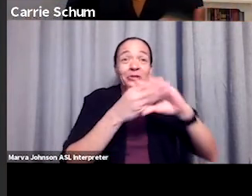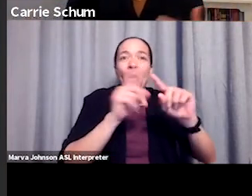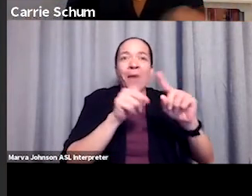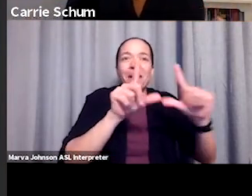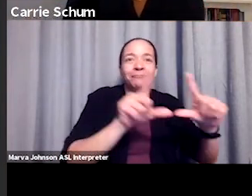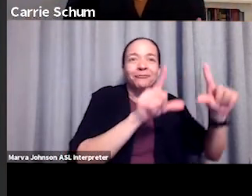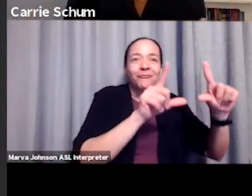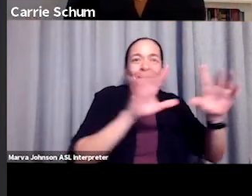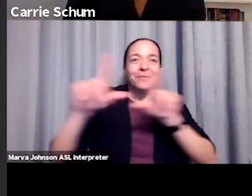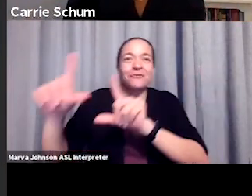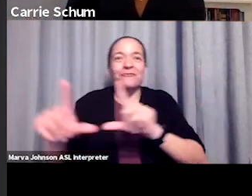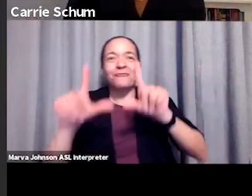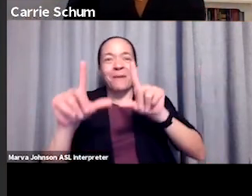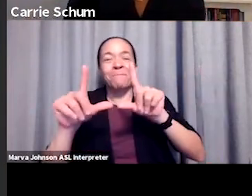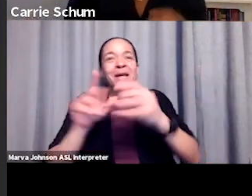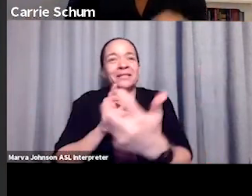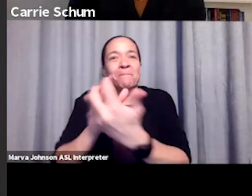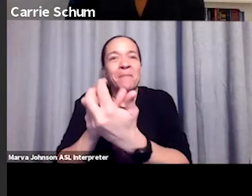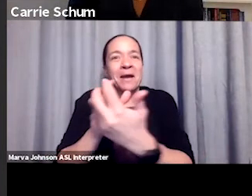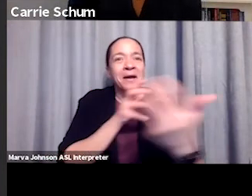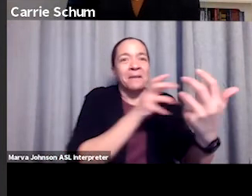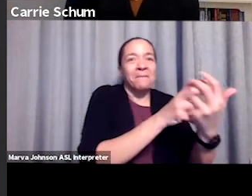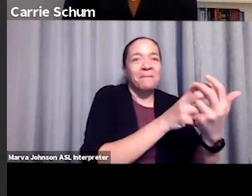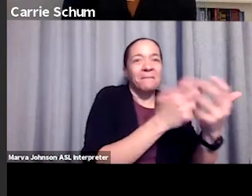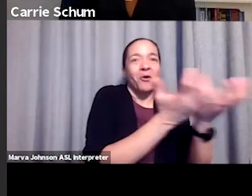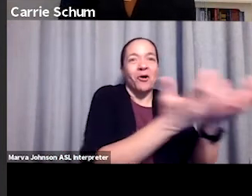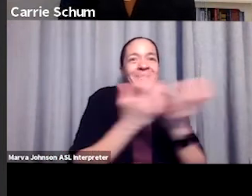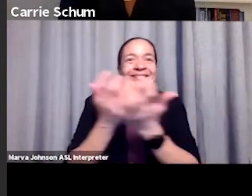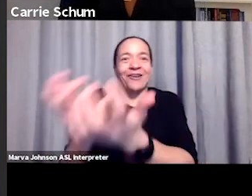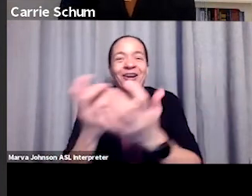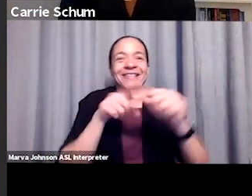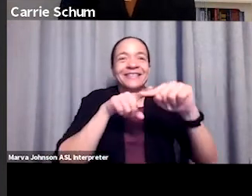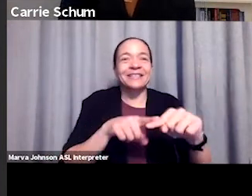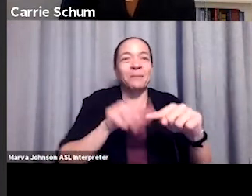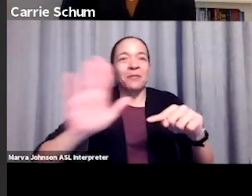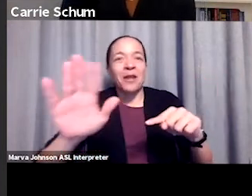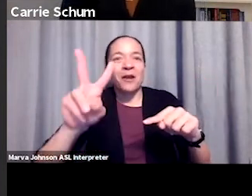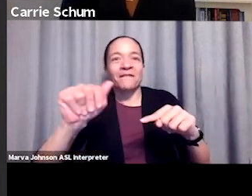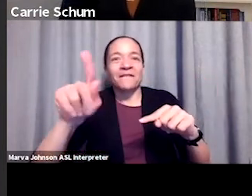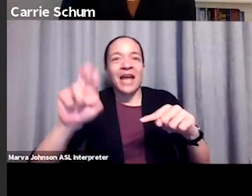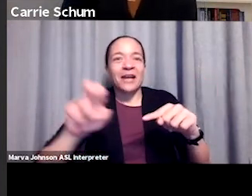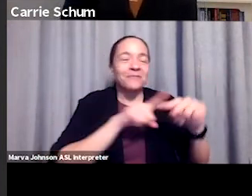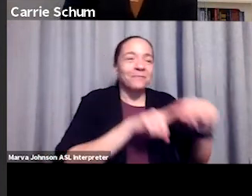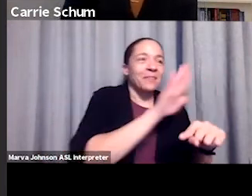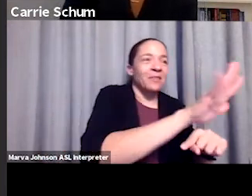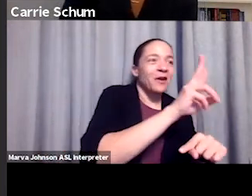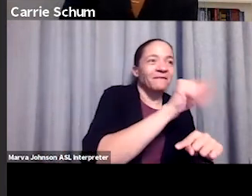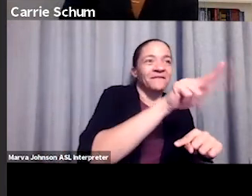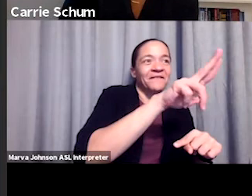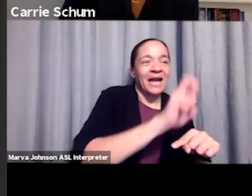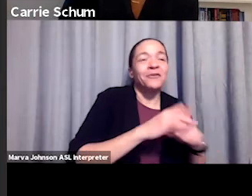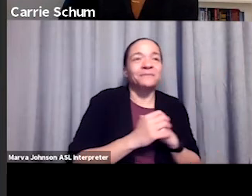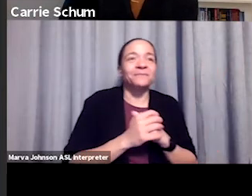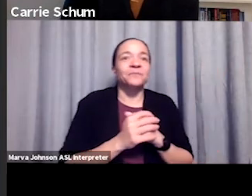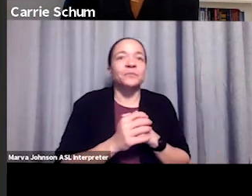most salient and most motivating to them based on their shared values and aspirations. If you can go to the next slide, we'll show